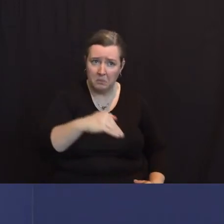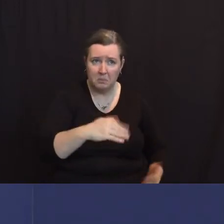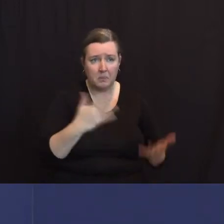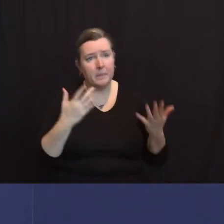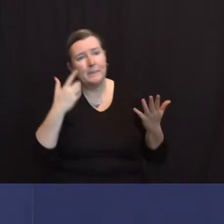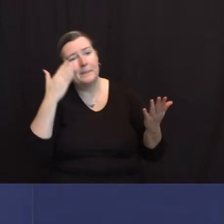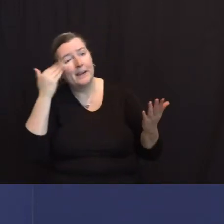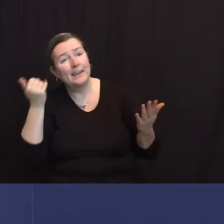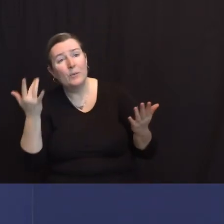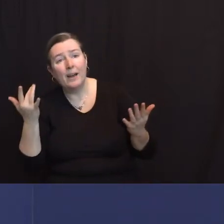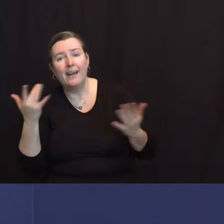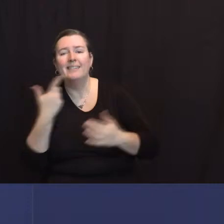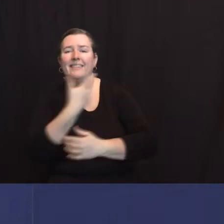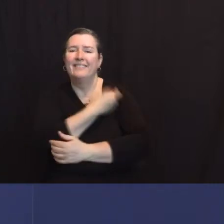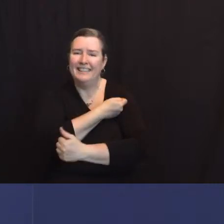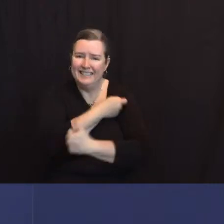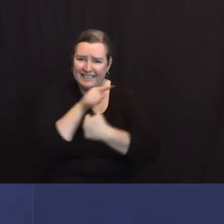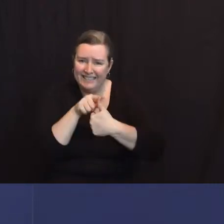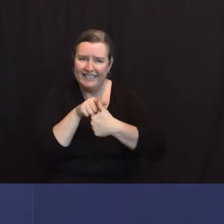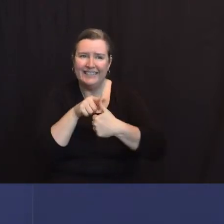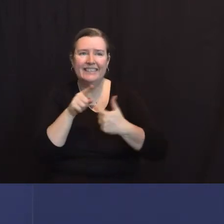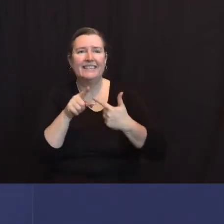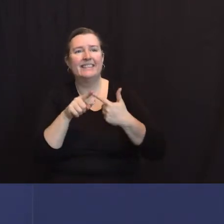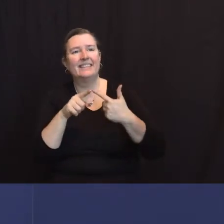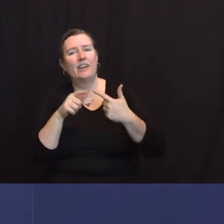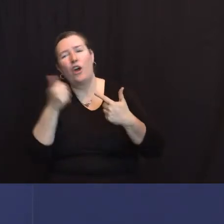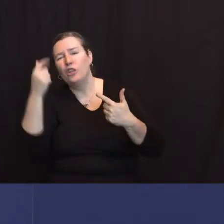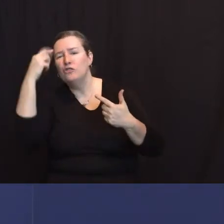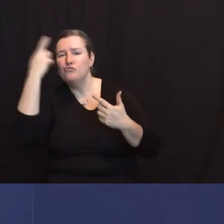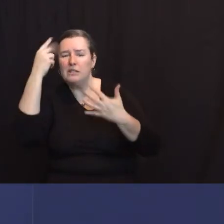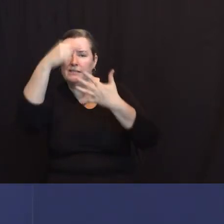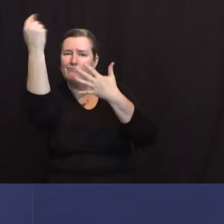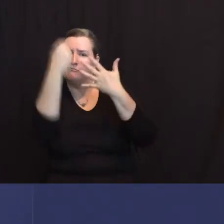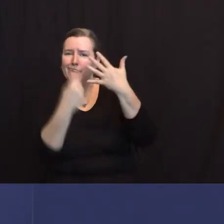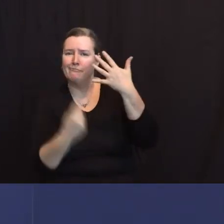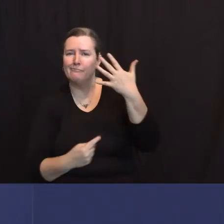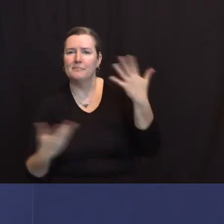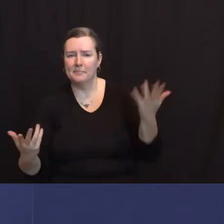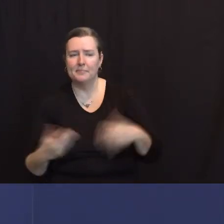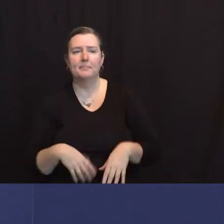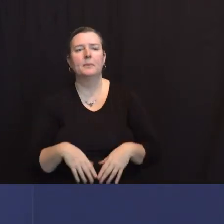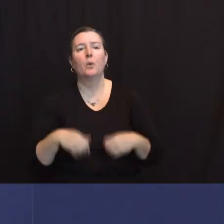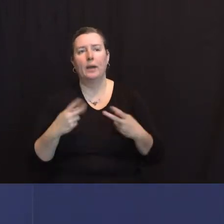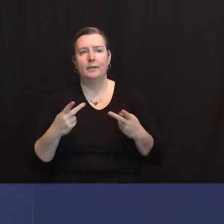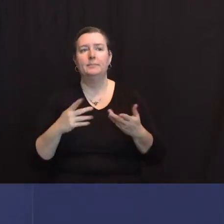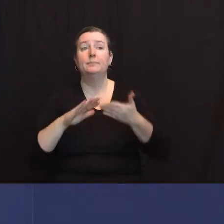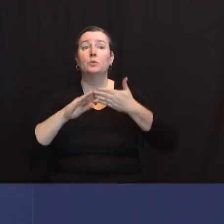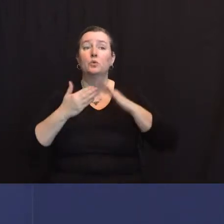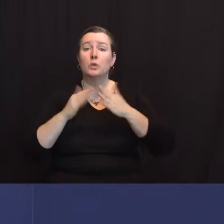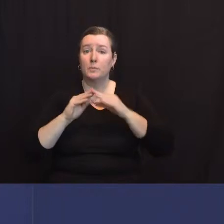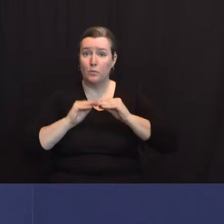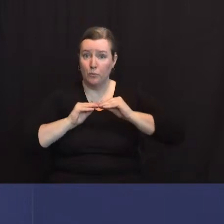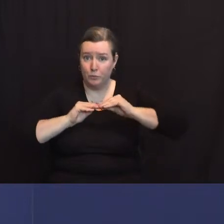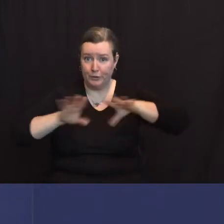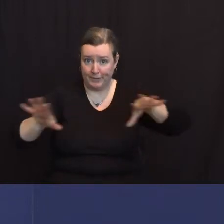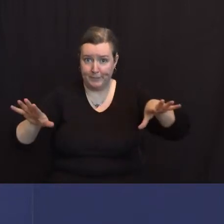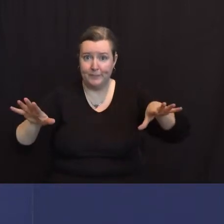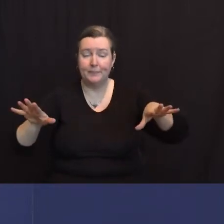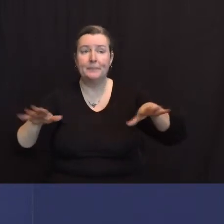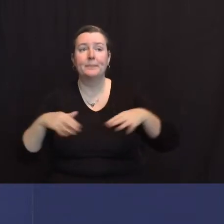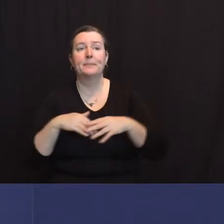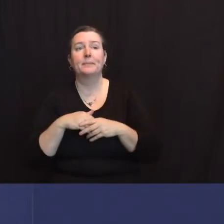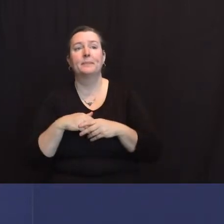vaccination. Also, a decrease in community transmission, improved infection prevention and control